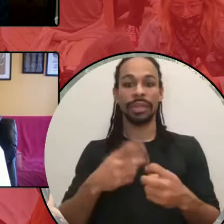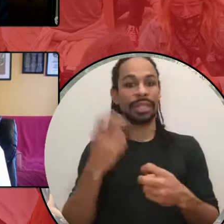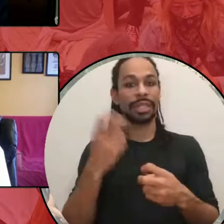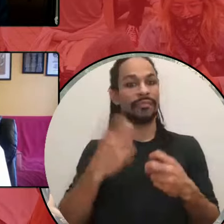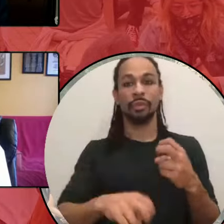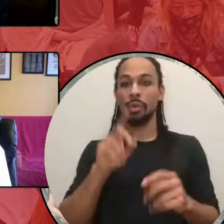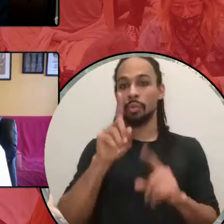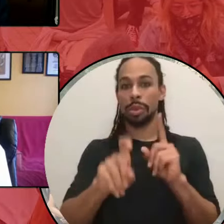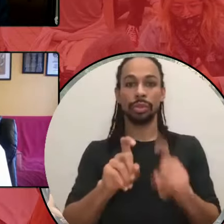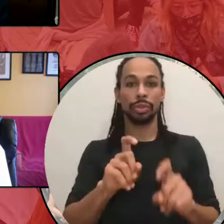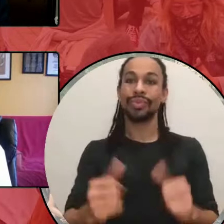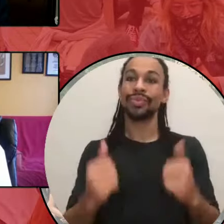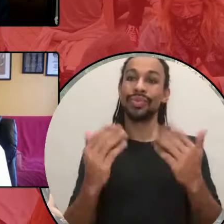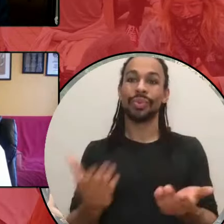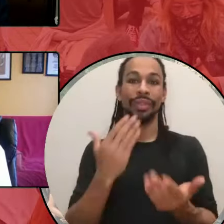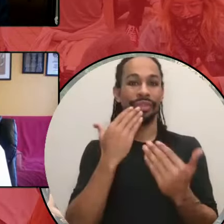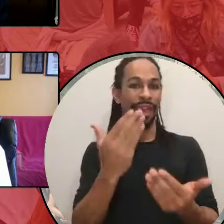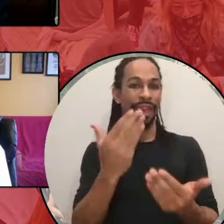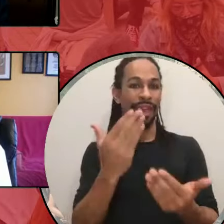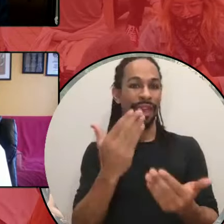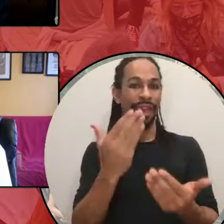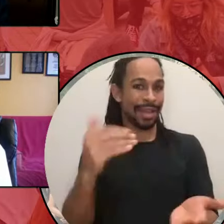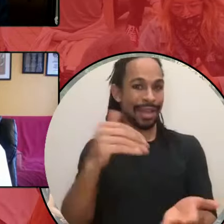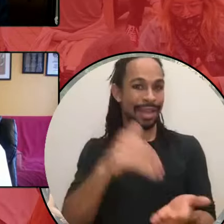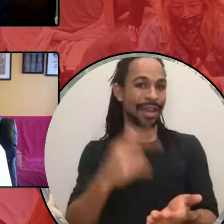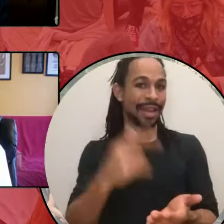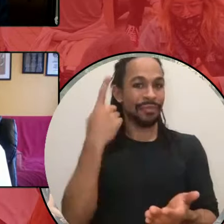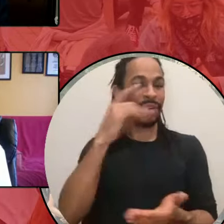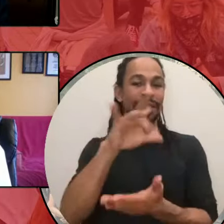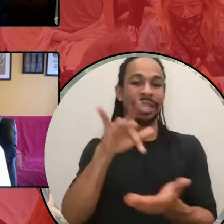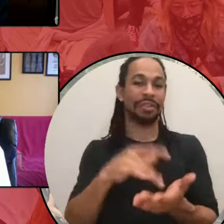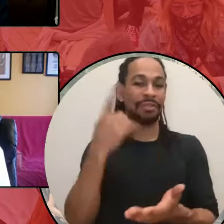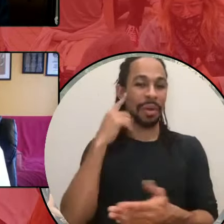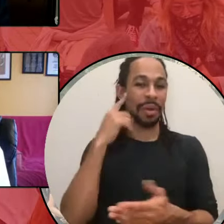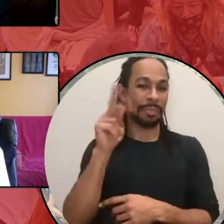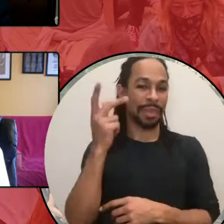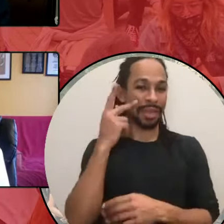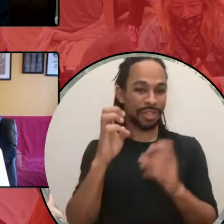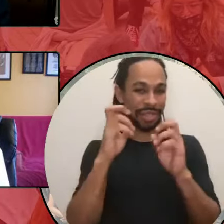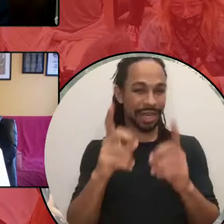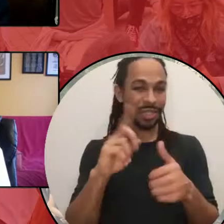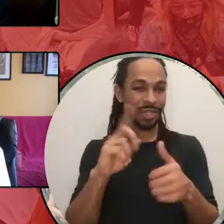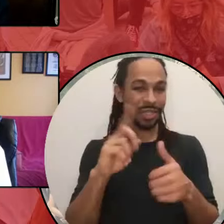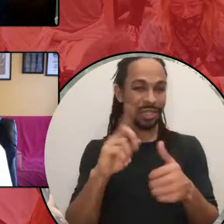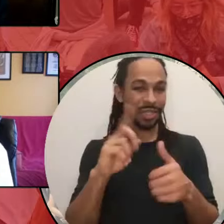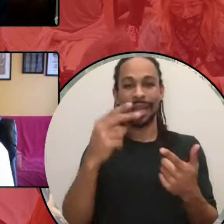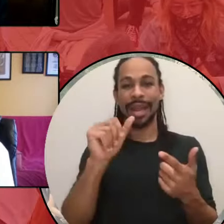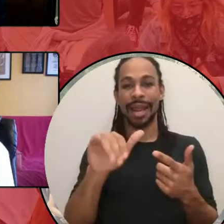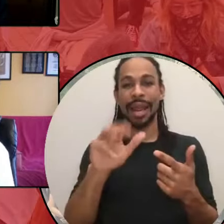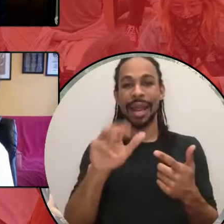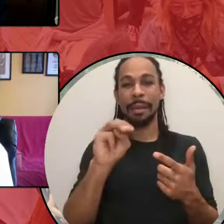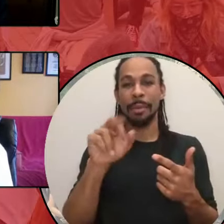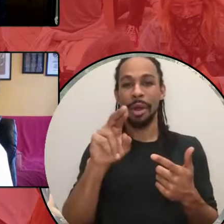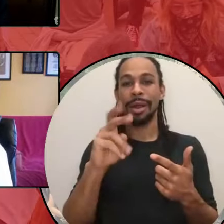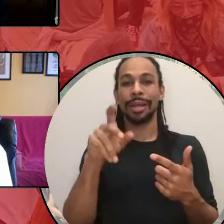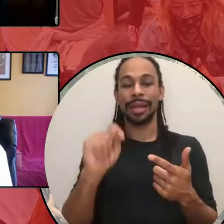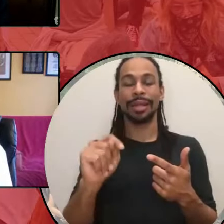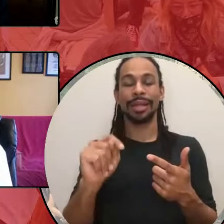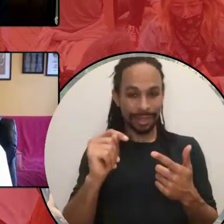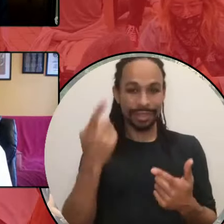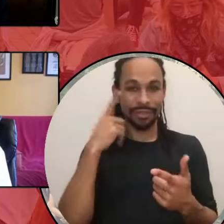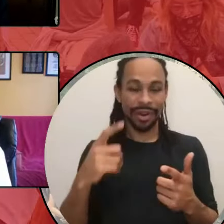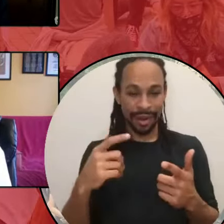So thank you again for Center for Political Education. Thank you for Haymarket for having us. There's going to be a 30-minute